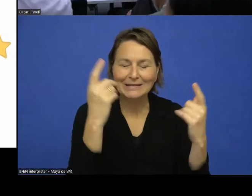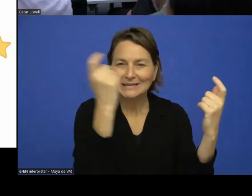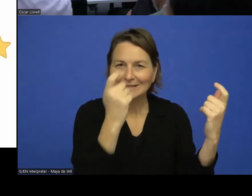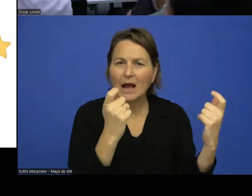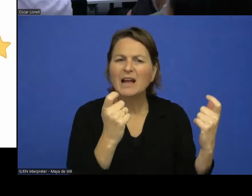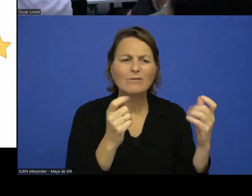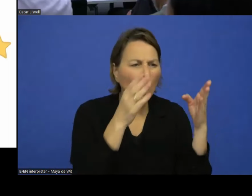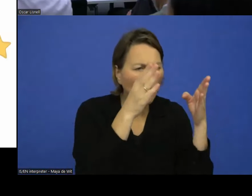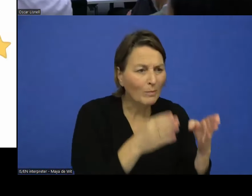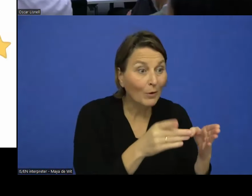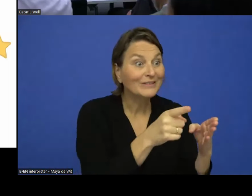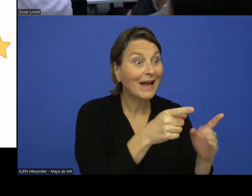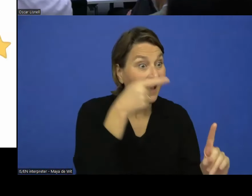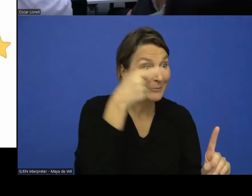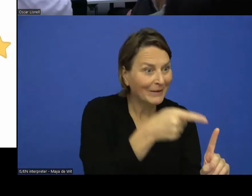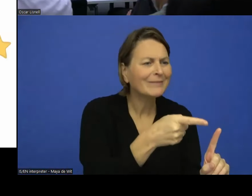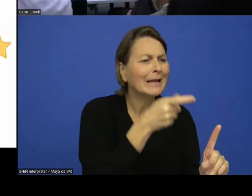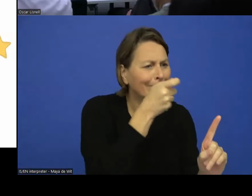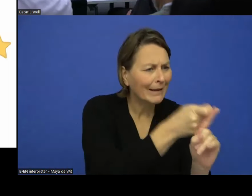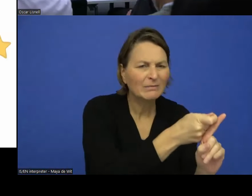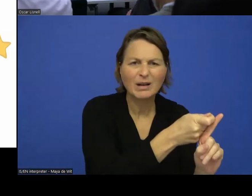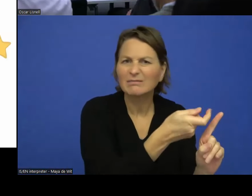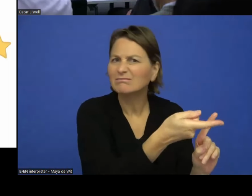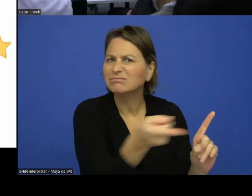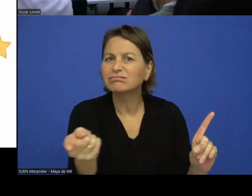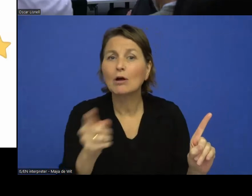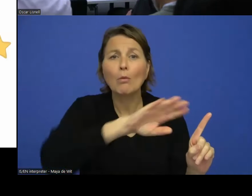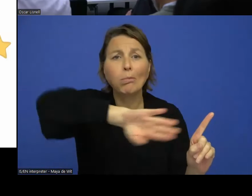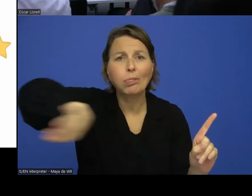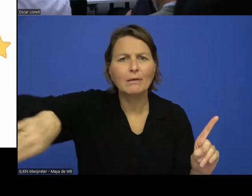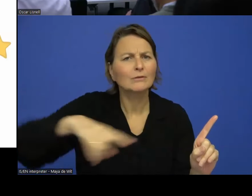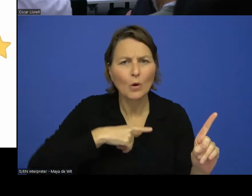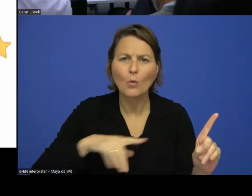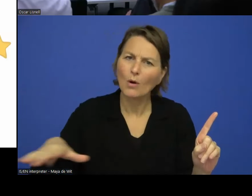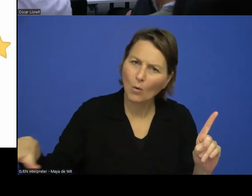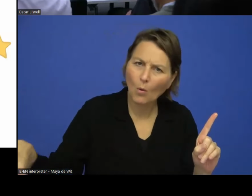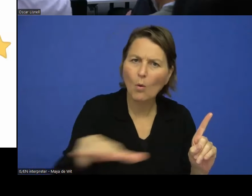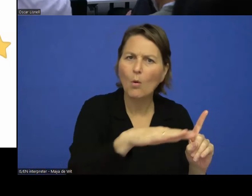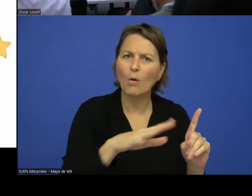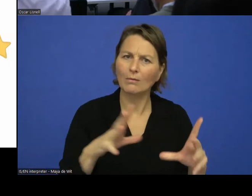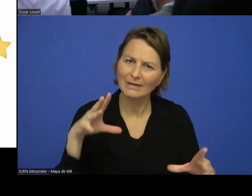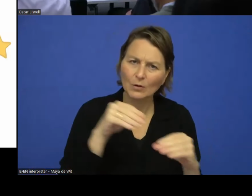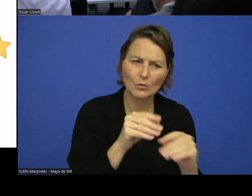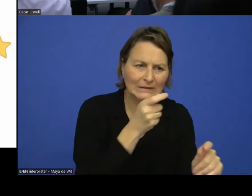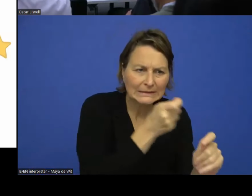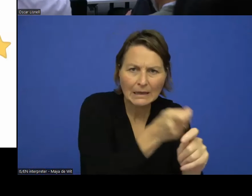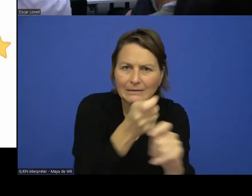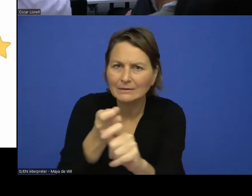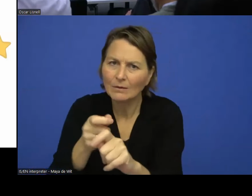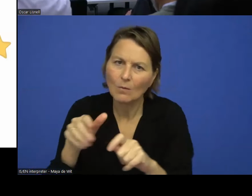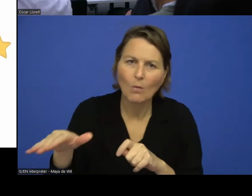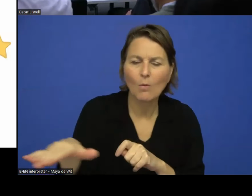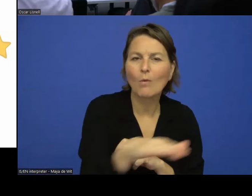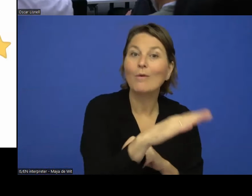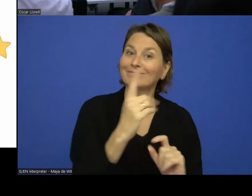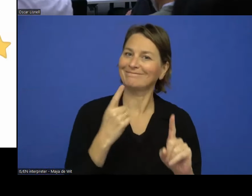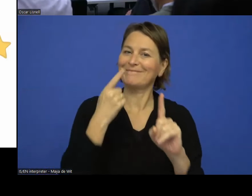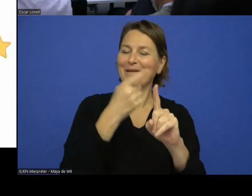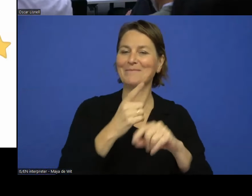people. Why? So why don't we design a world to fit everyone? So that's some of the research we will do. We will